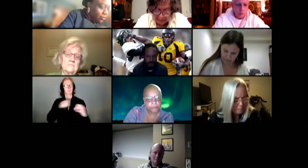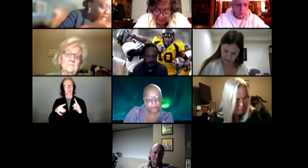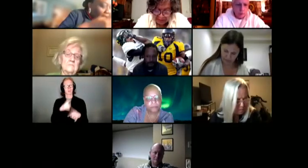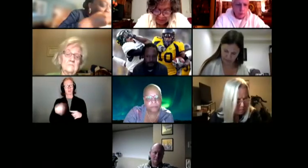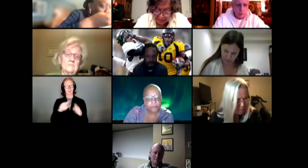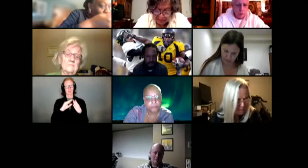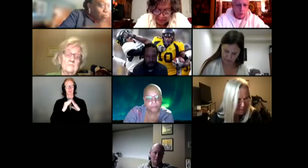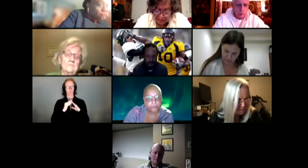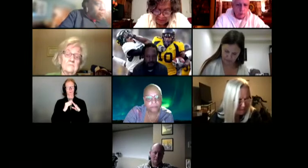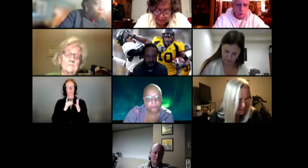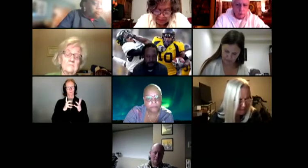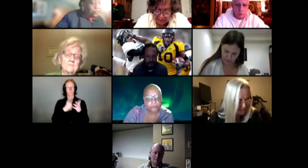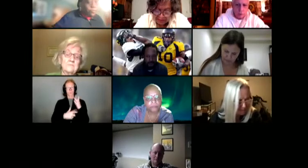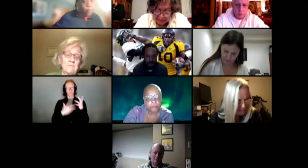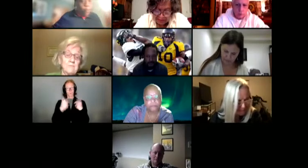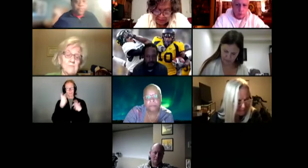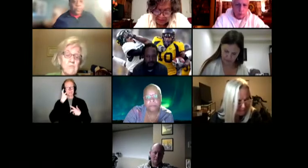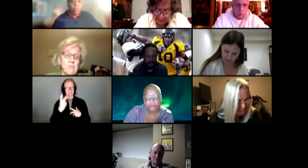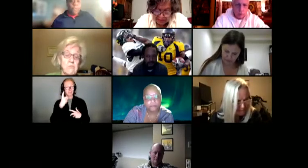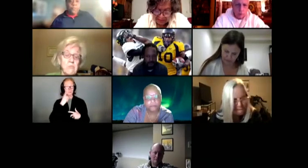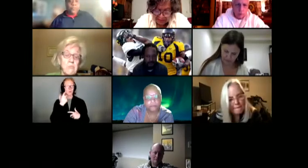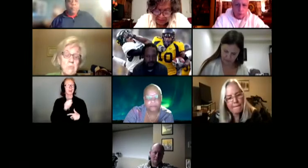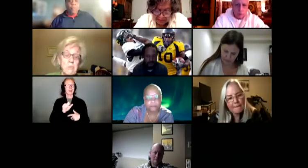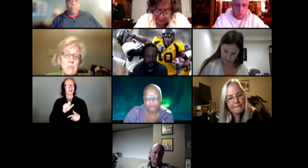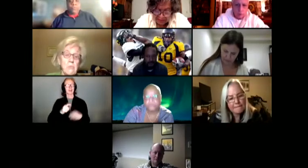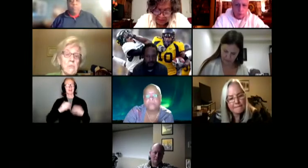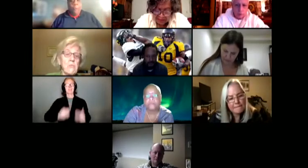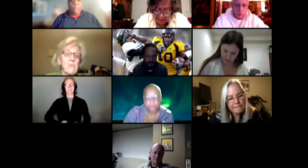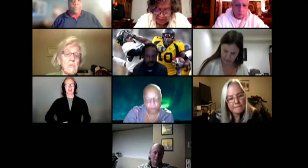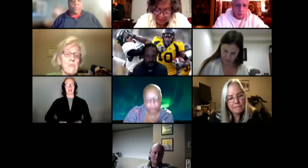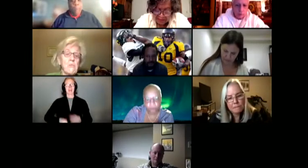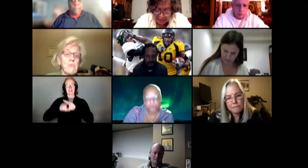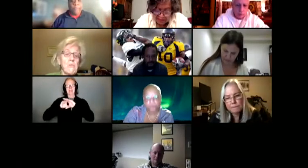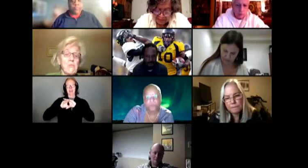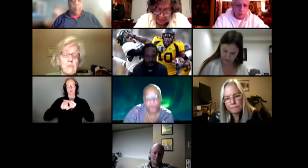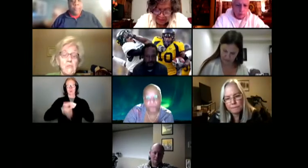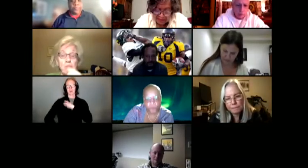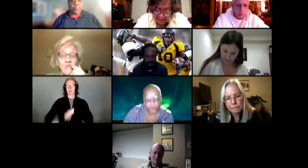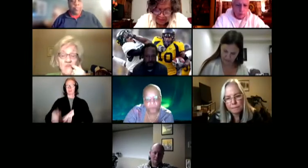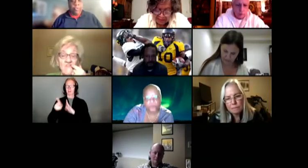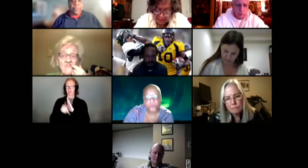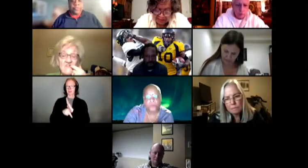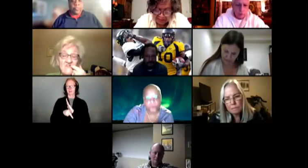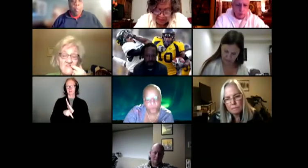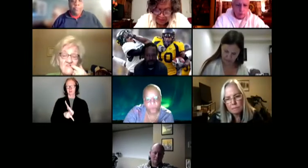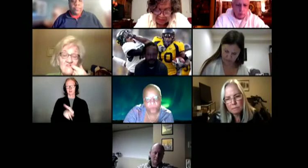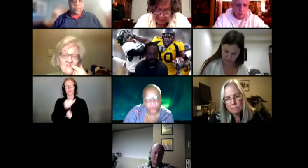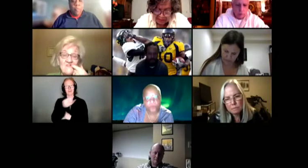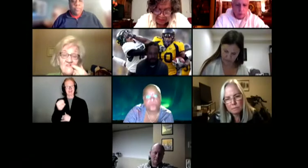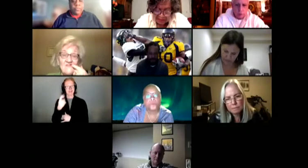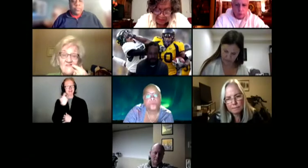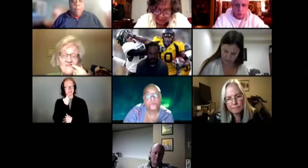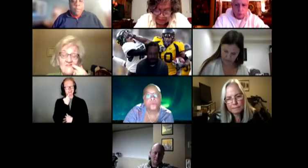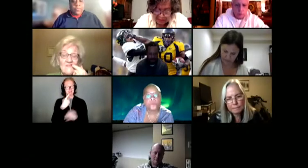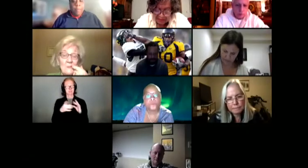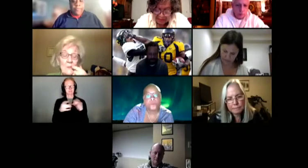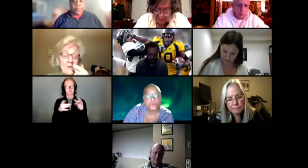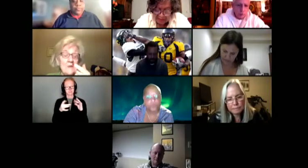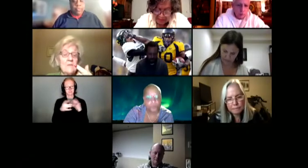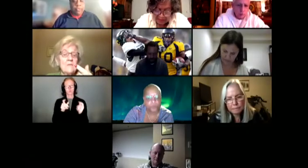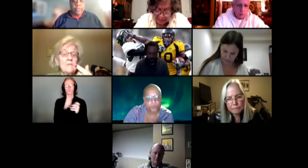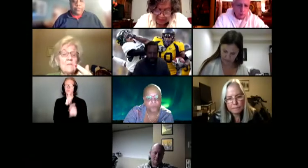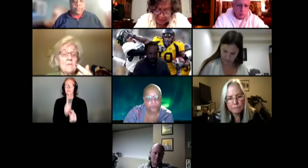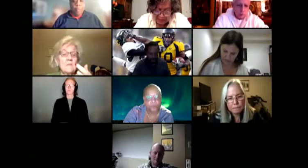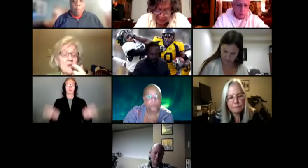what you would like to see in a body-worn camera policy. And the issues that Anne raised are some of the critical points that I think would